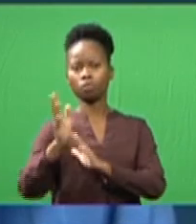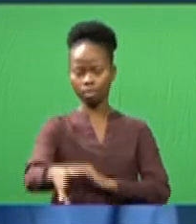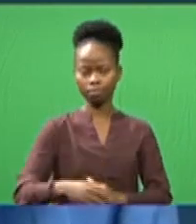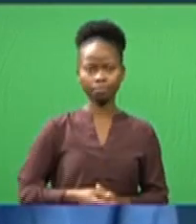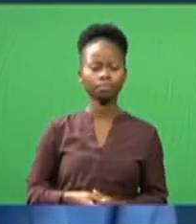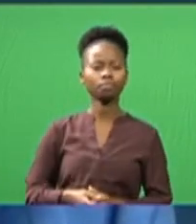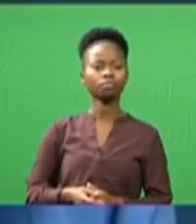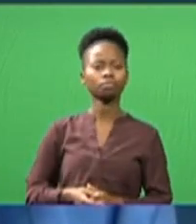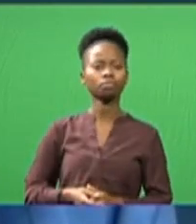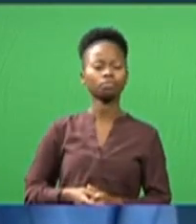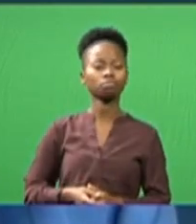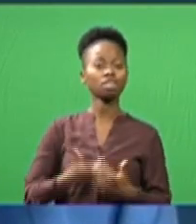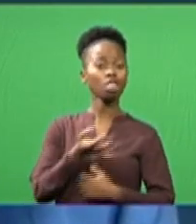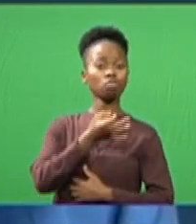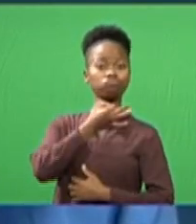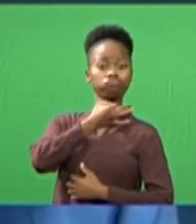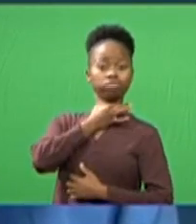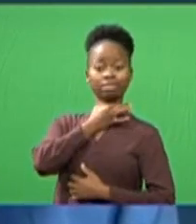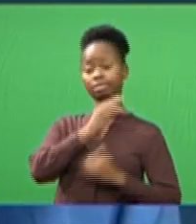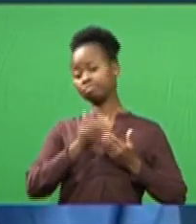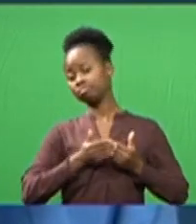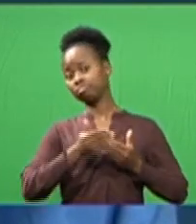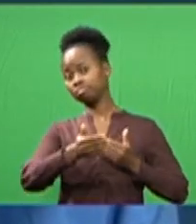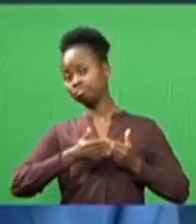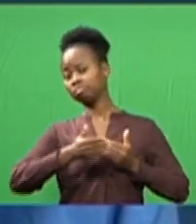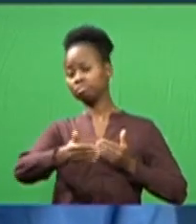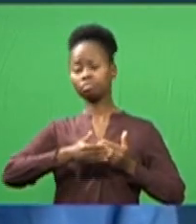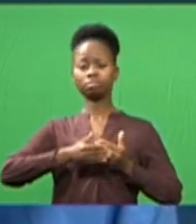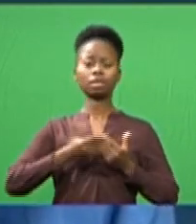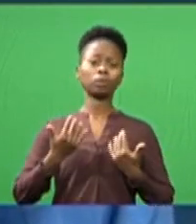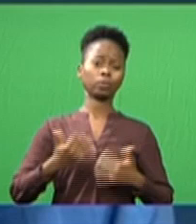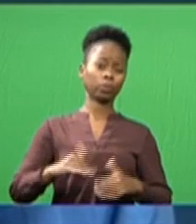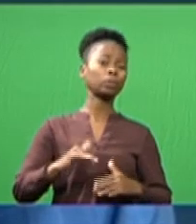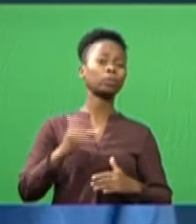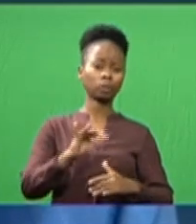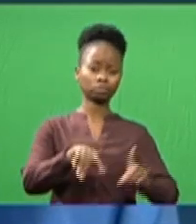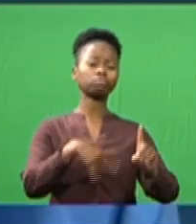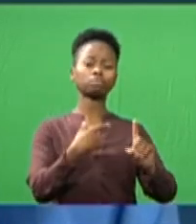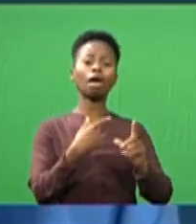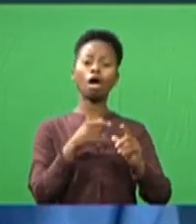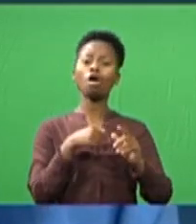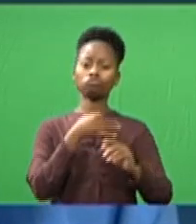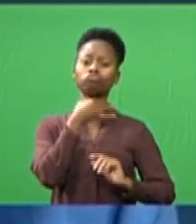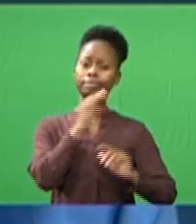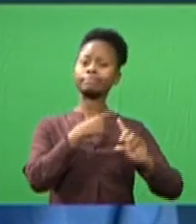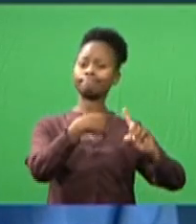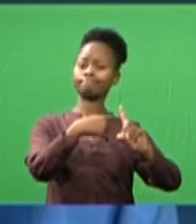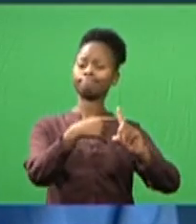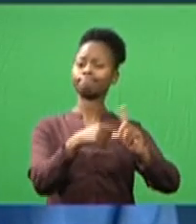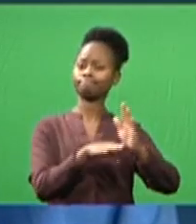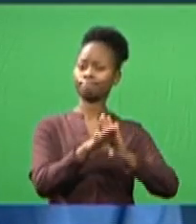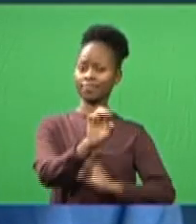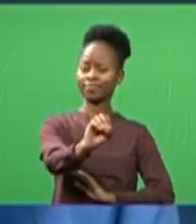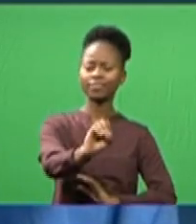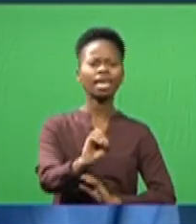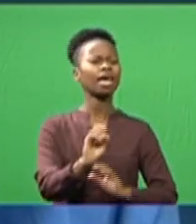The overall risks to the inflation outlook appear to be to the upside. Housing-led services price